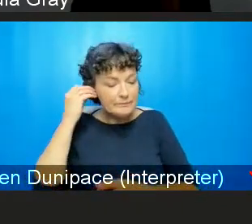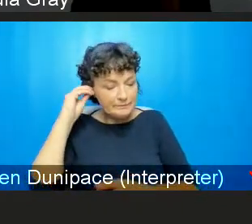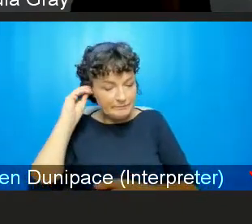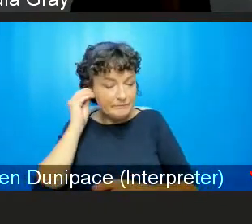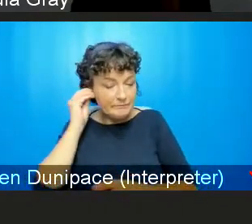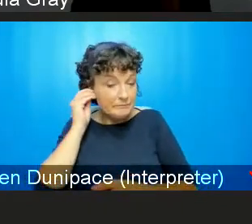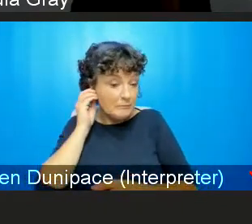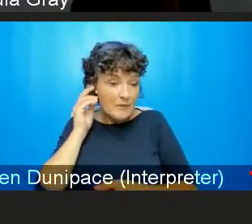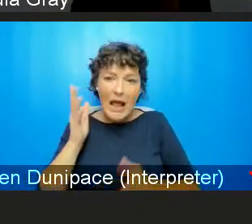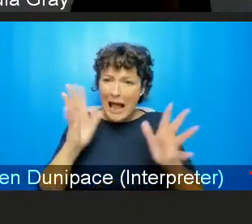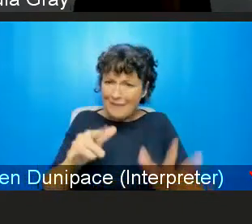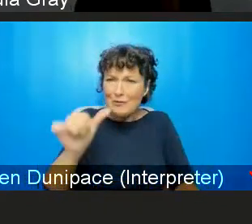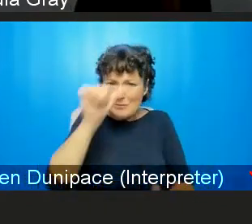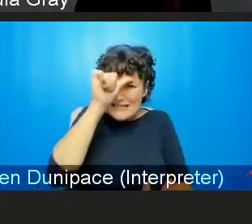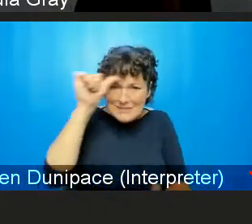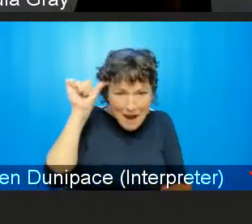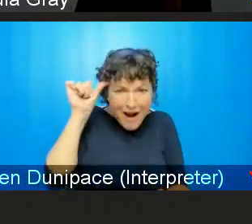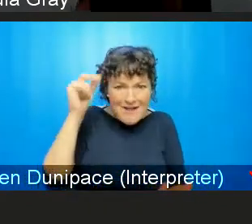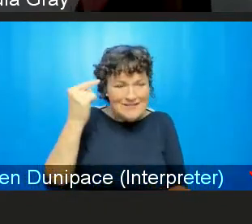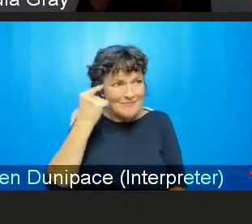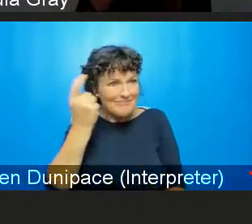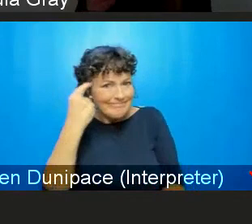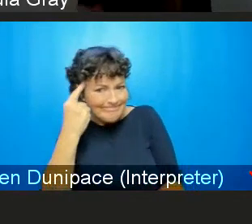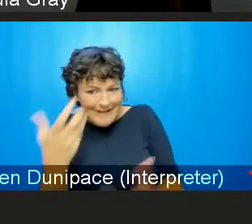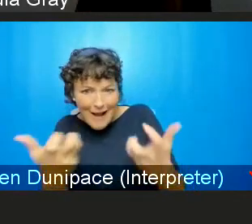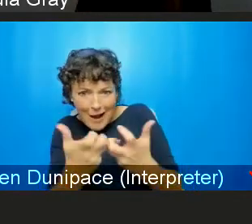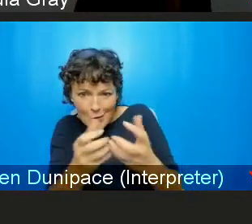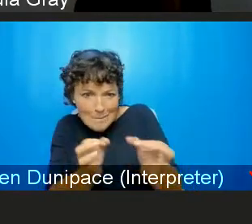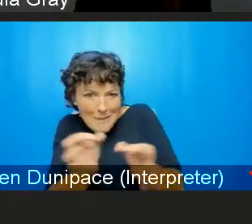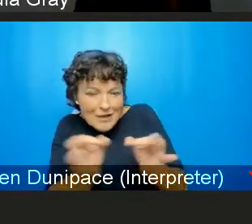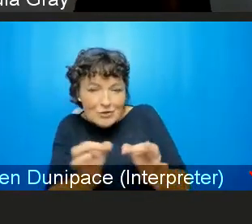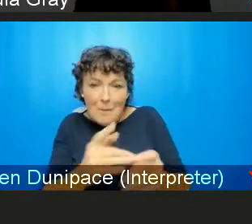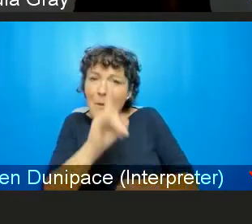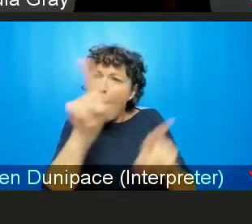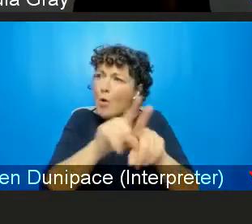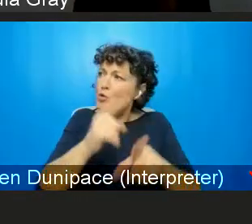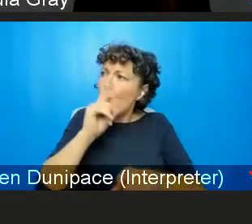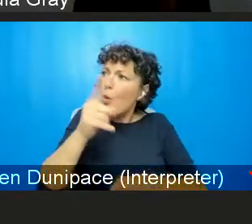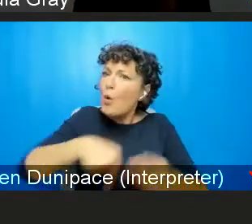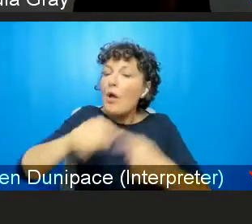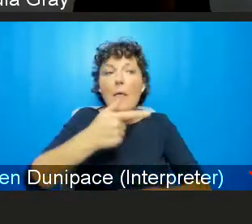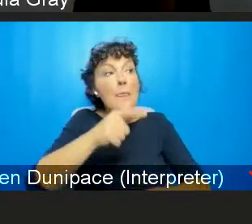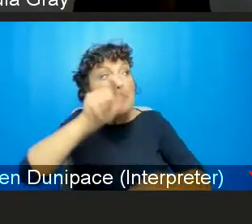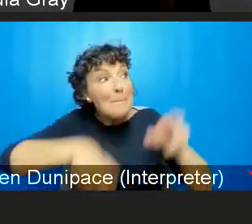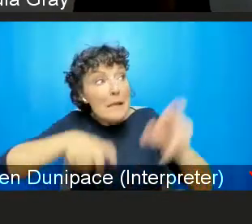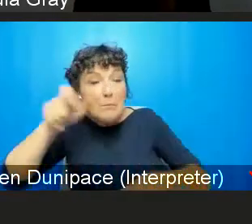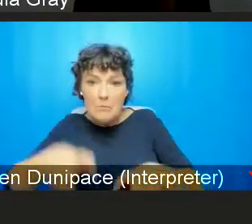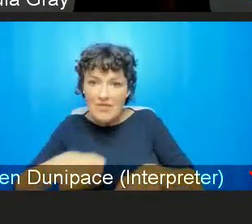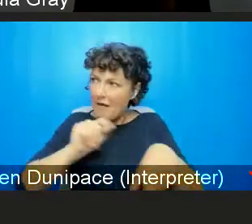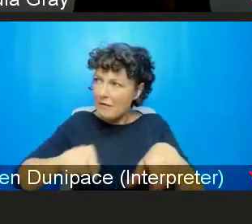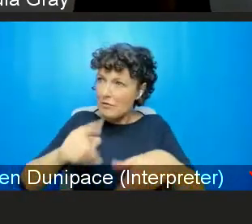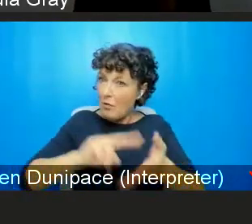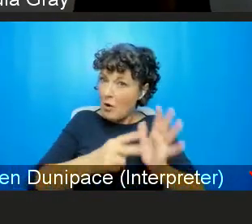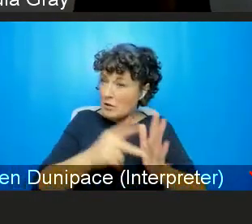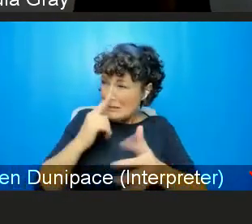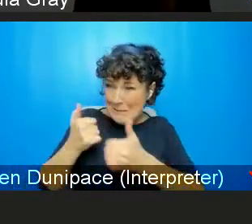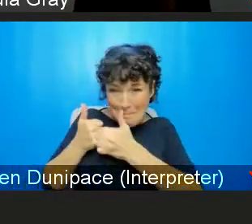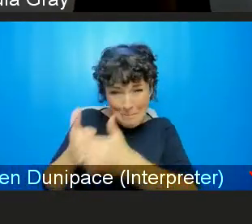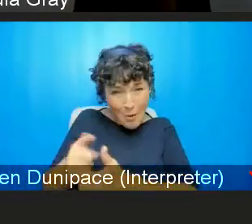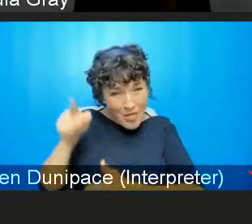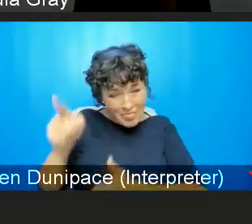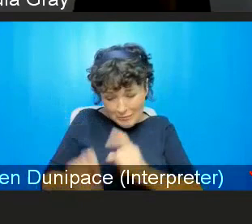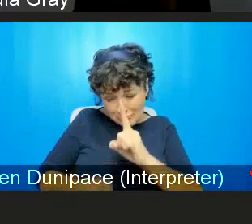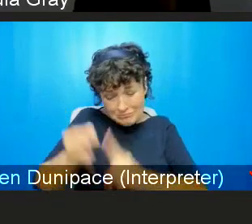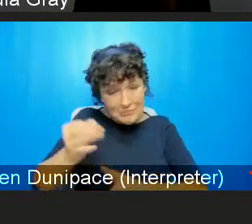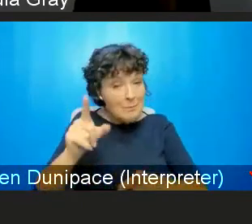but also very important, look at the assets within the organisation, the people you've got, and support them, because